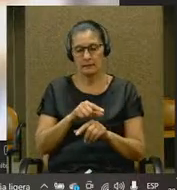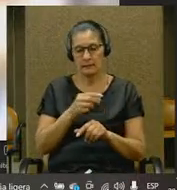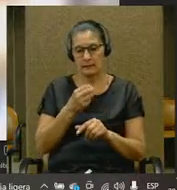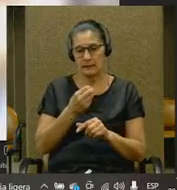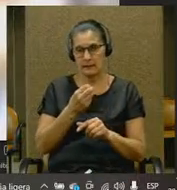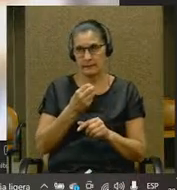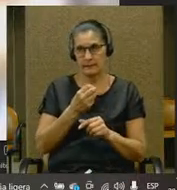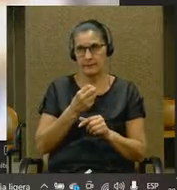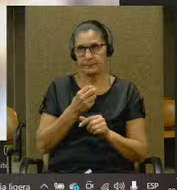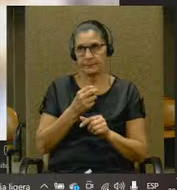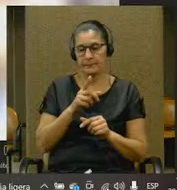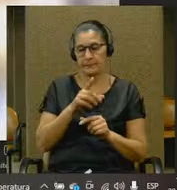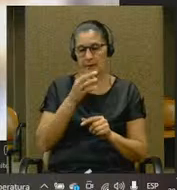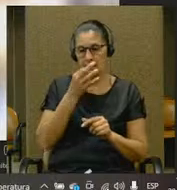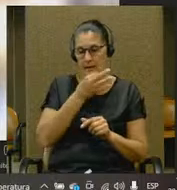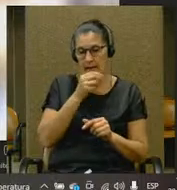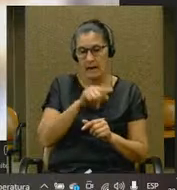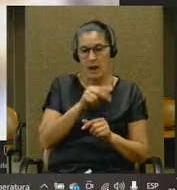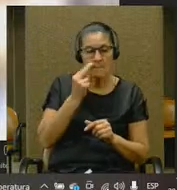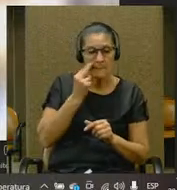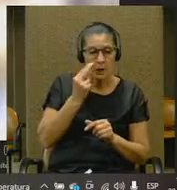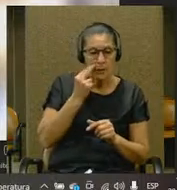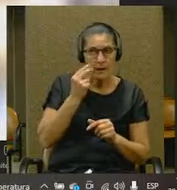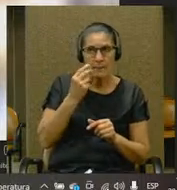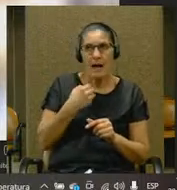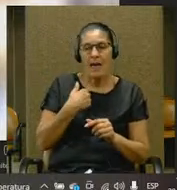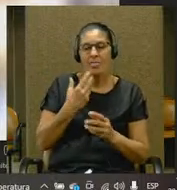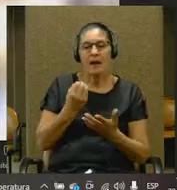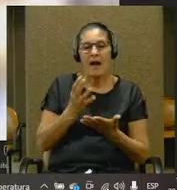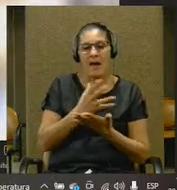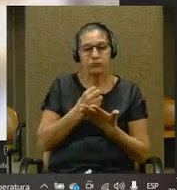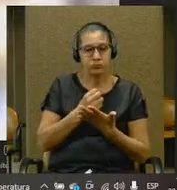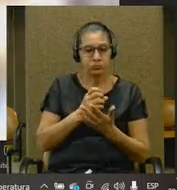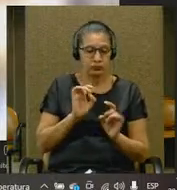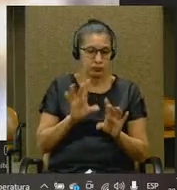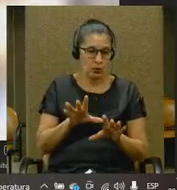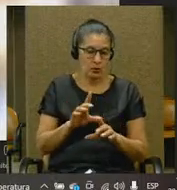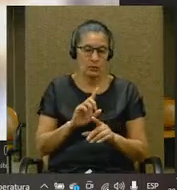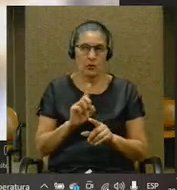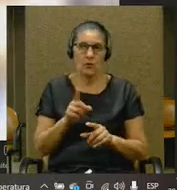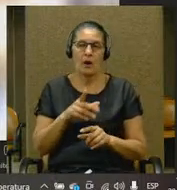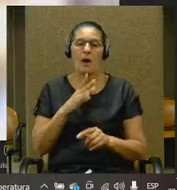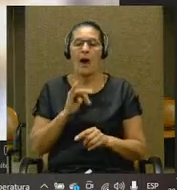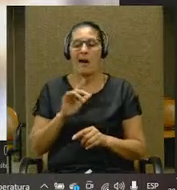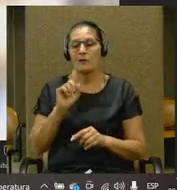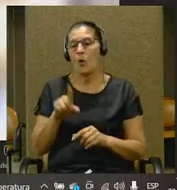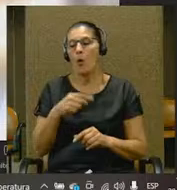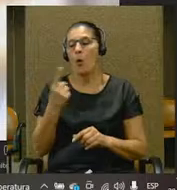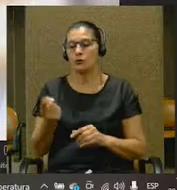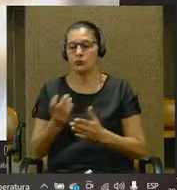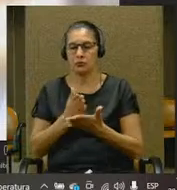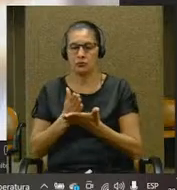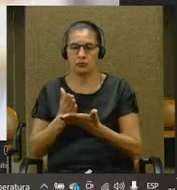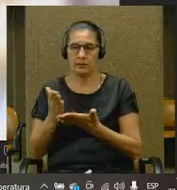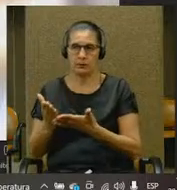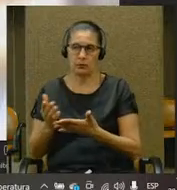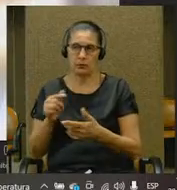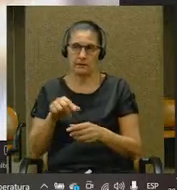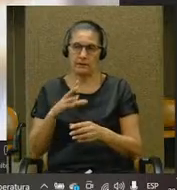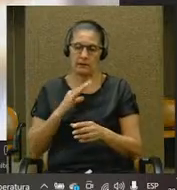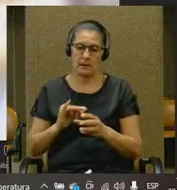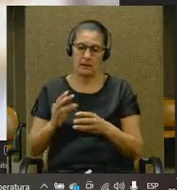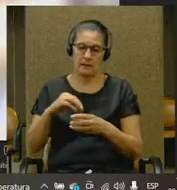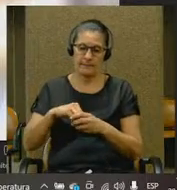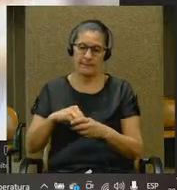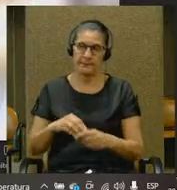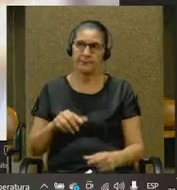that somebody has, but there are many other factors sometimes leading up to that. And so this is where a number